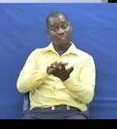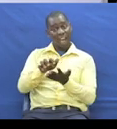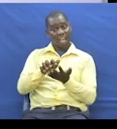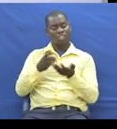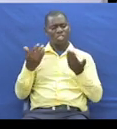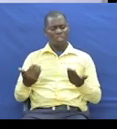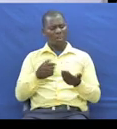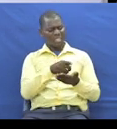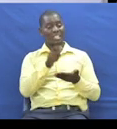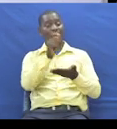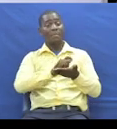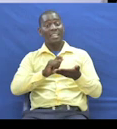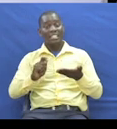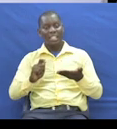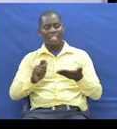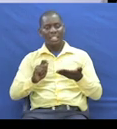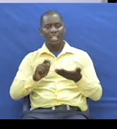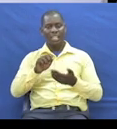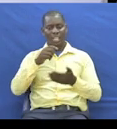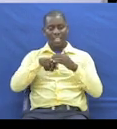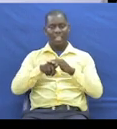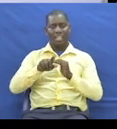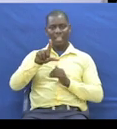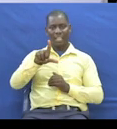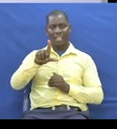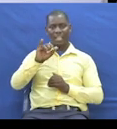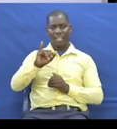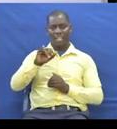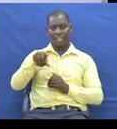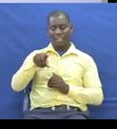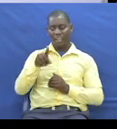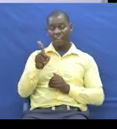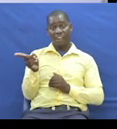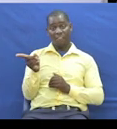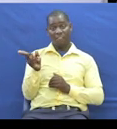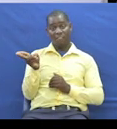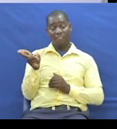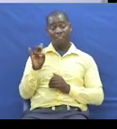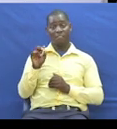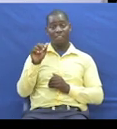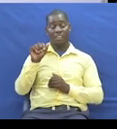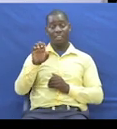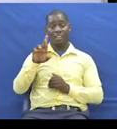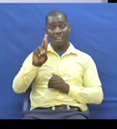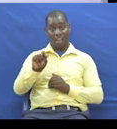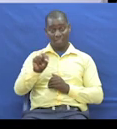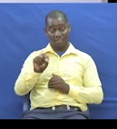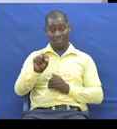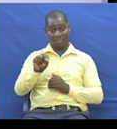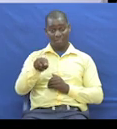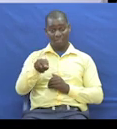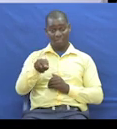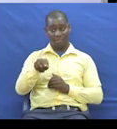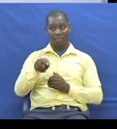So this can be written as lithium. But how many mass numbers from the periodic table? Lithium has?